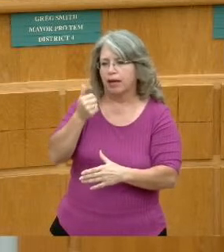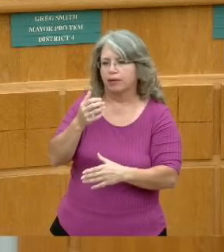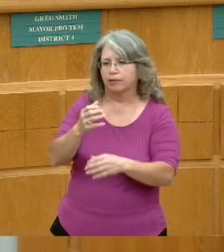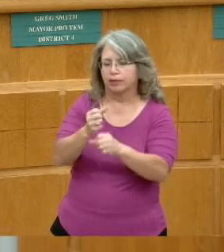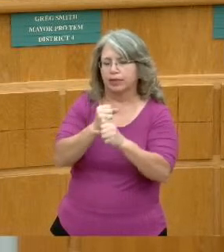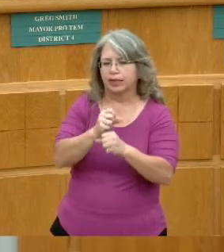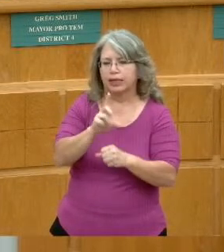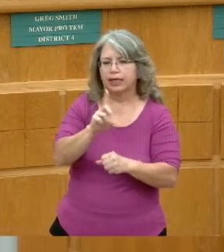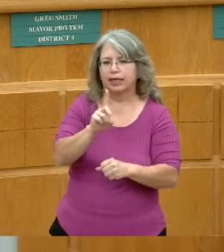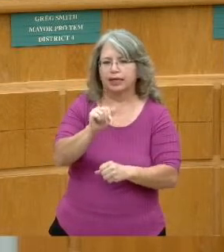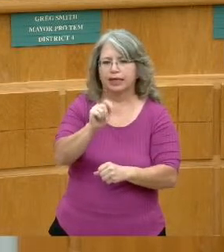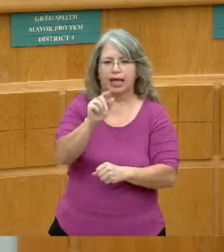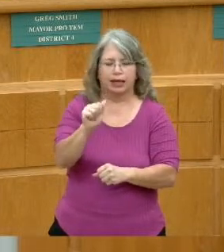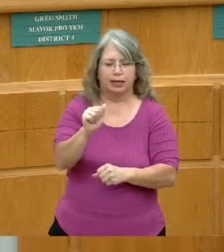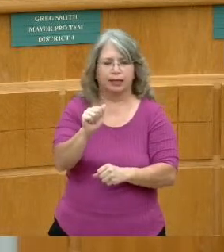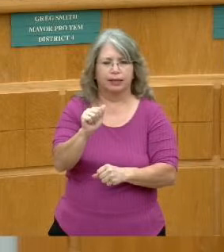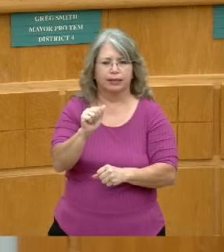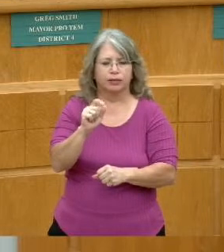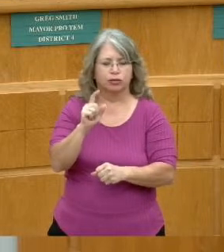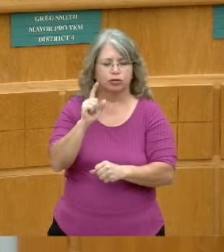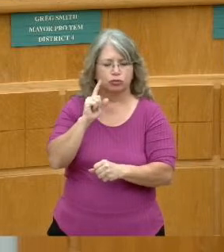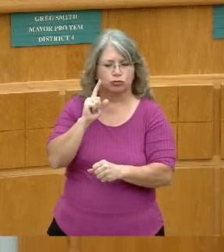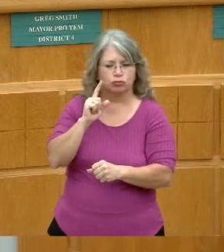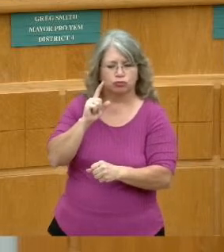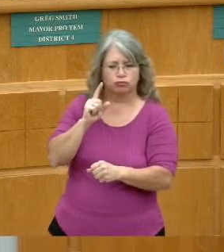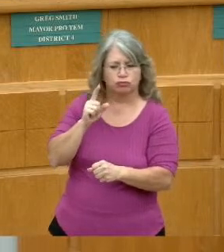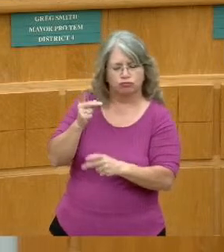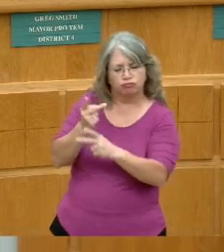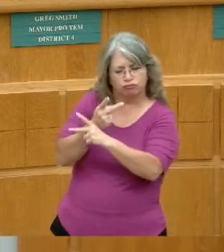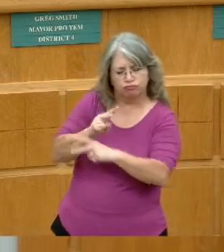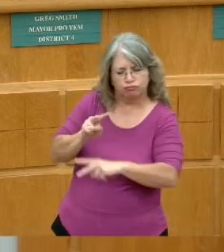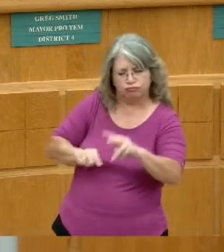to determine what is causing that pattern.